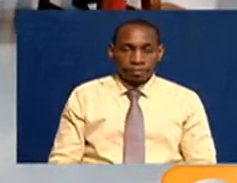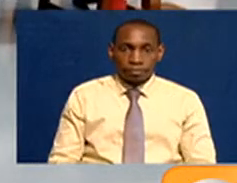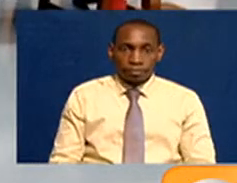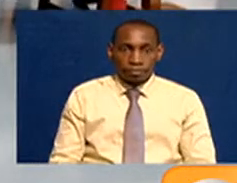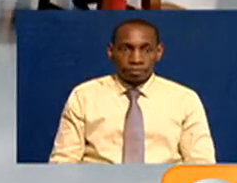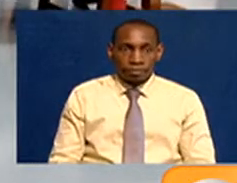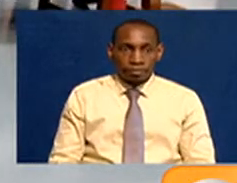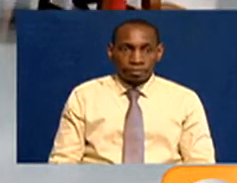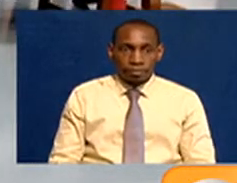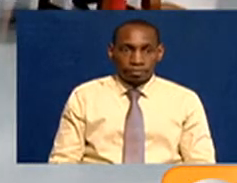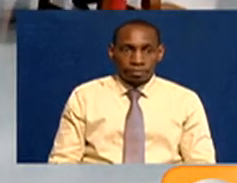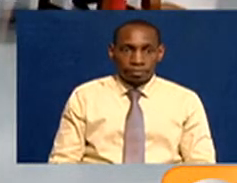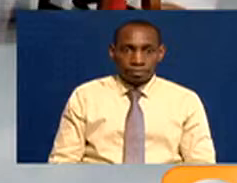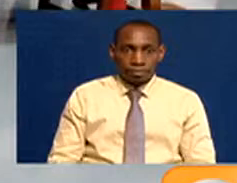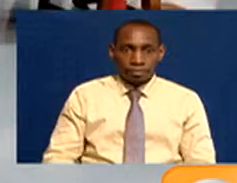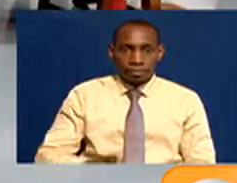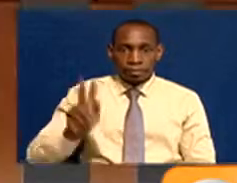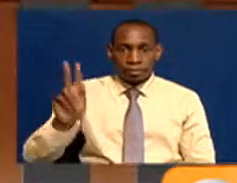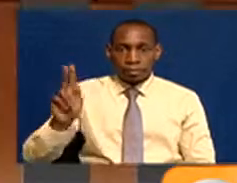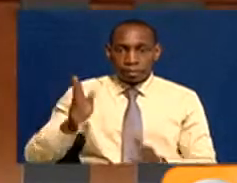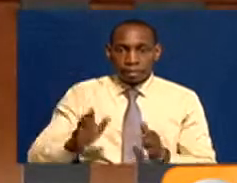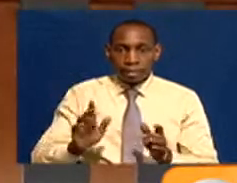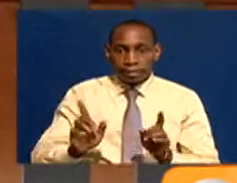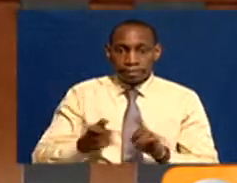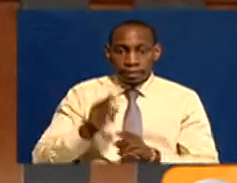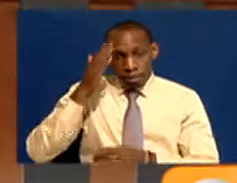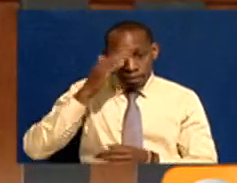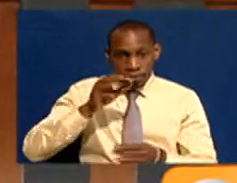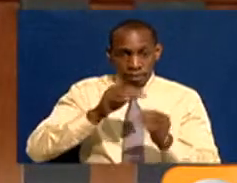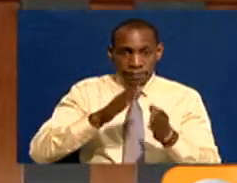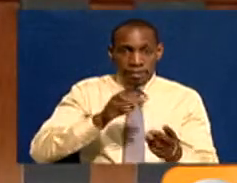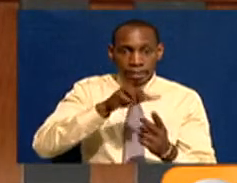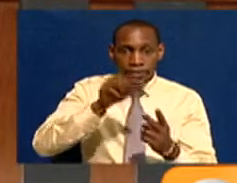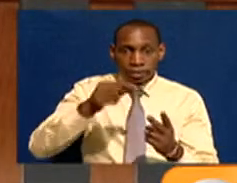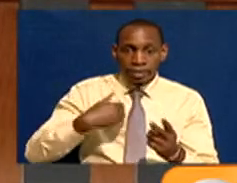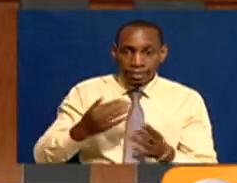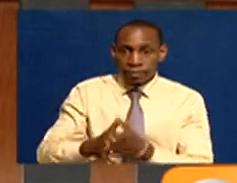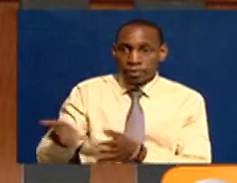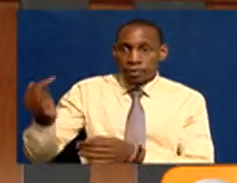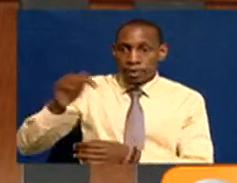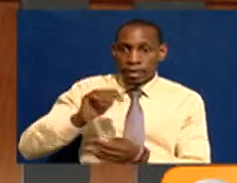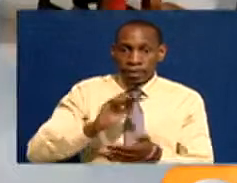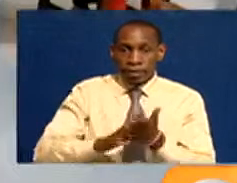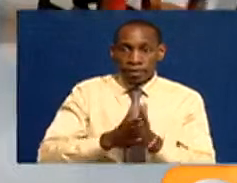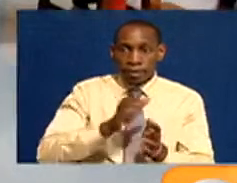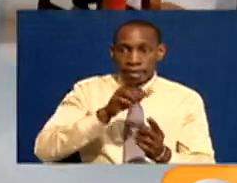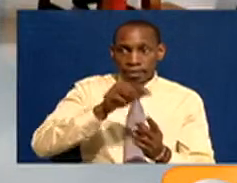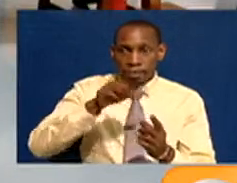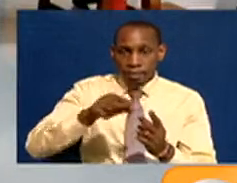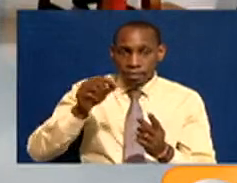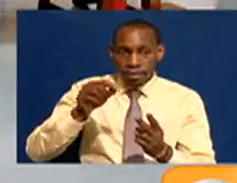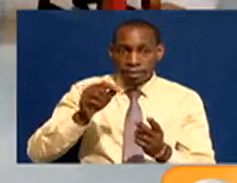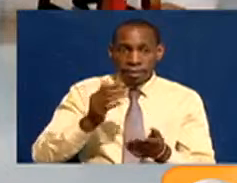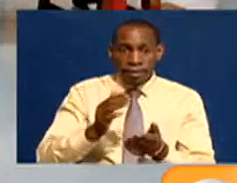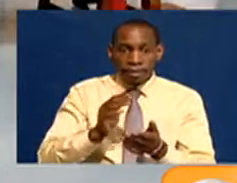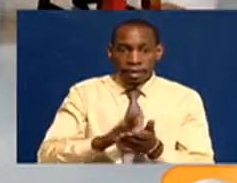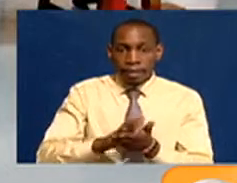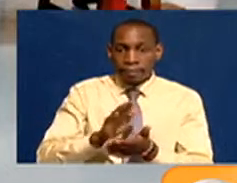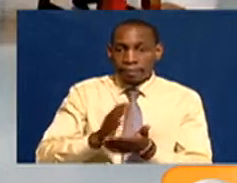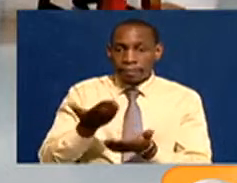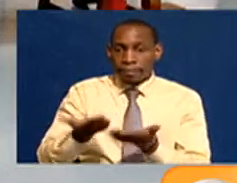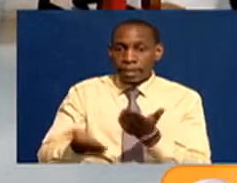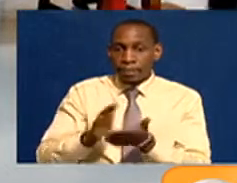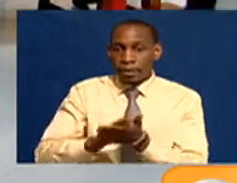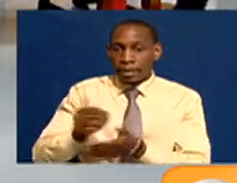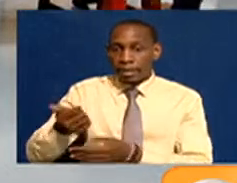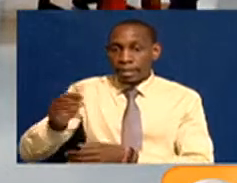Jeff, Kenyans must know that investors have a choice. They don't come here because of lack of choice or lack of somewhere else to go. We